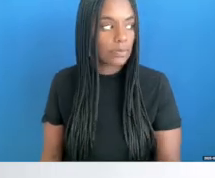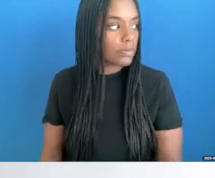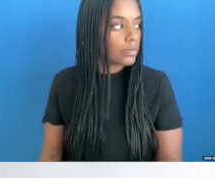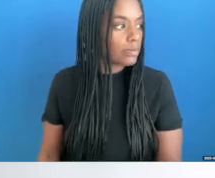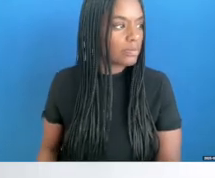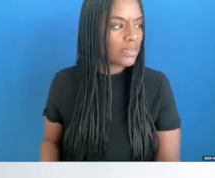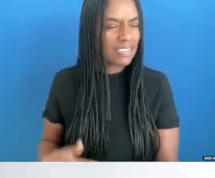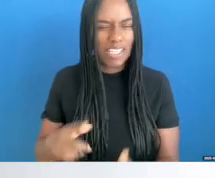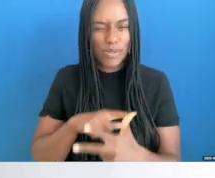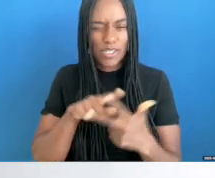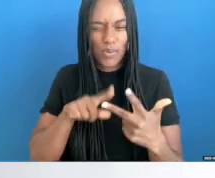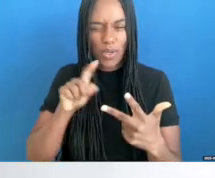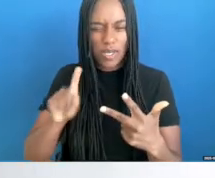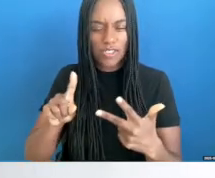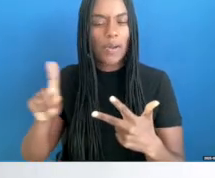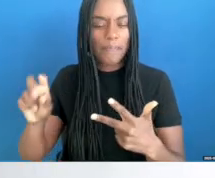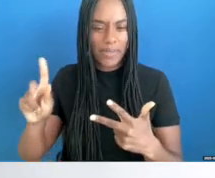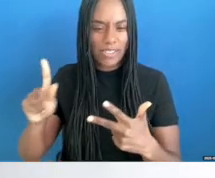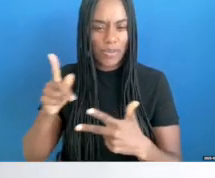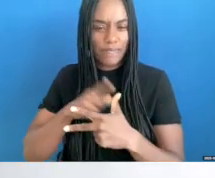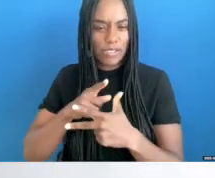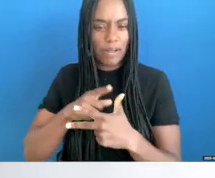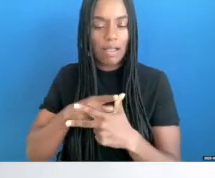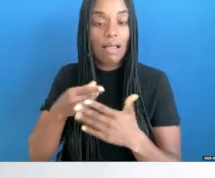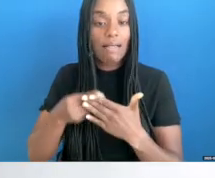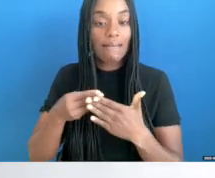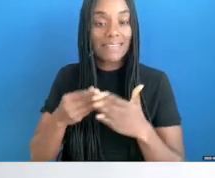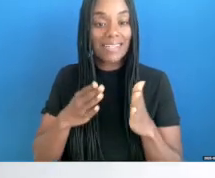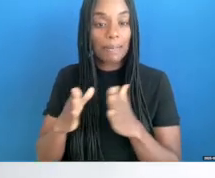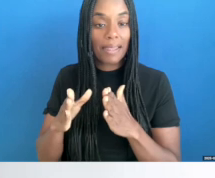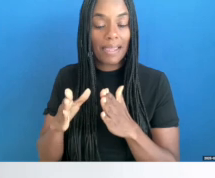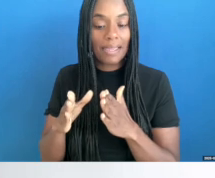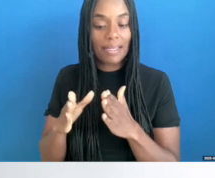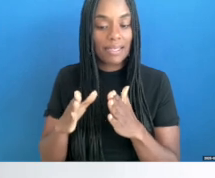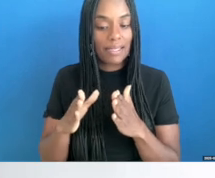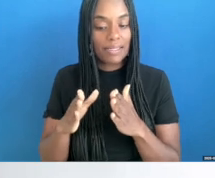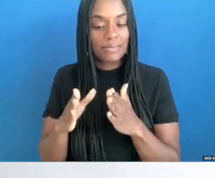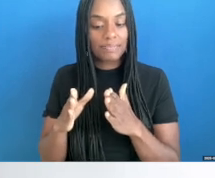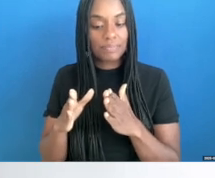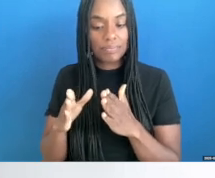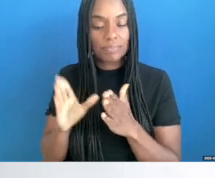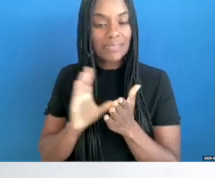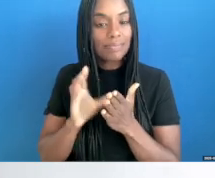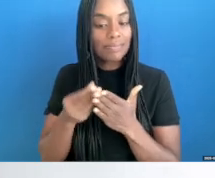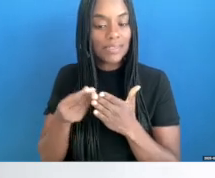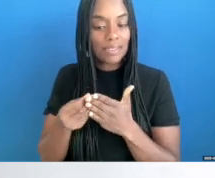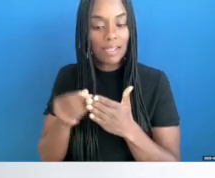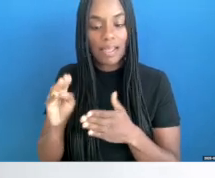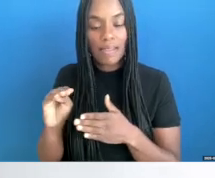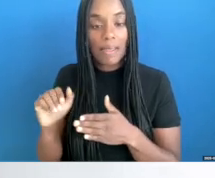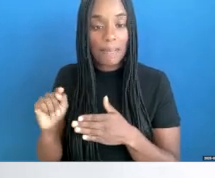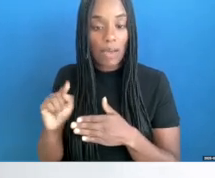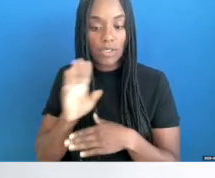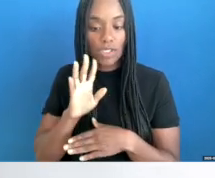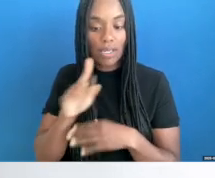there's like three questions in there. So the first part of the question is the funding plan amount money that Matt was referring to today, the Hino settlement